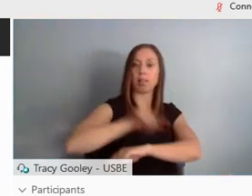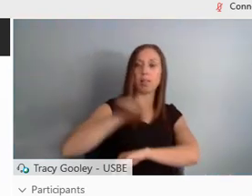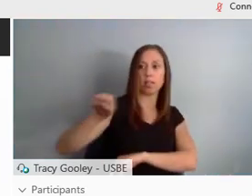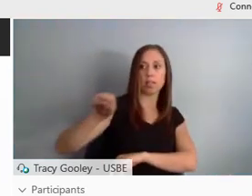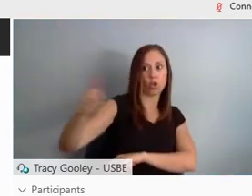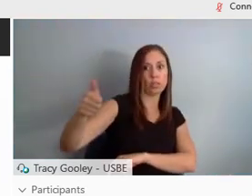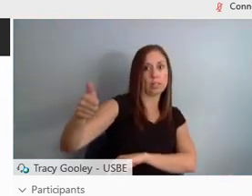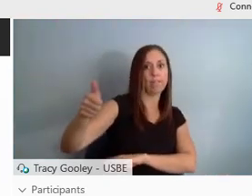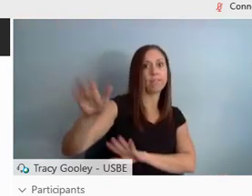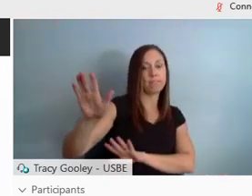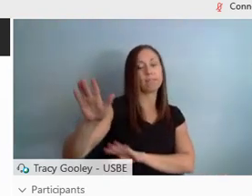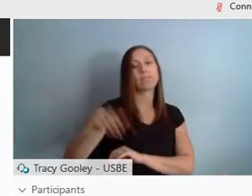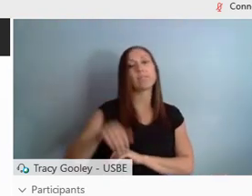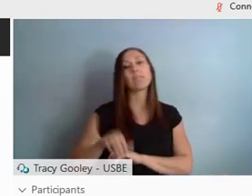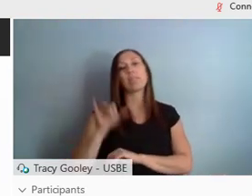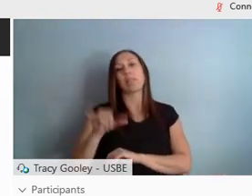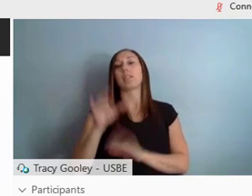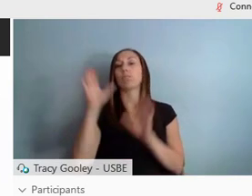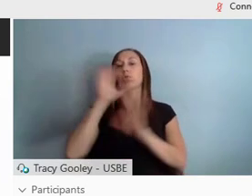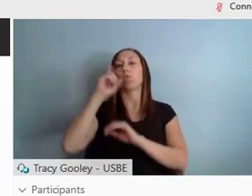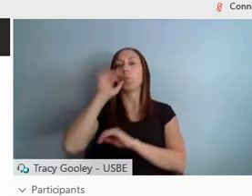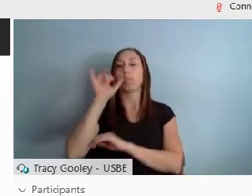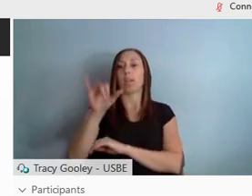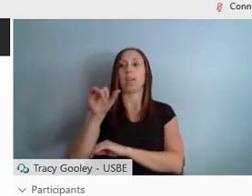on this patterning activity.